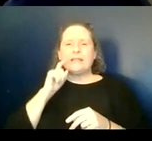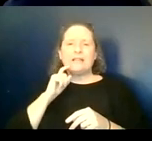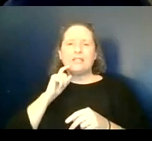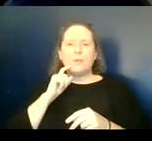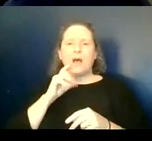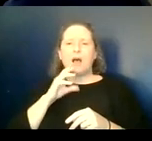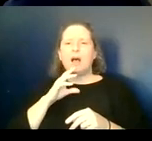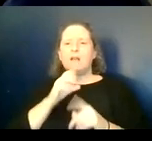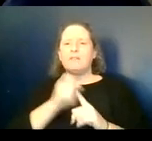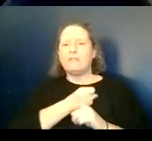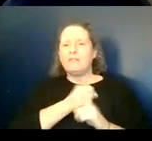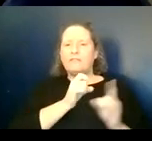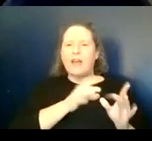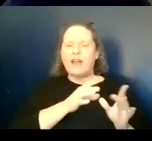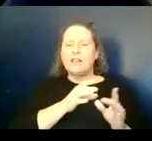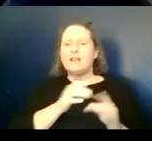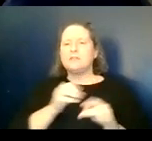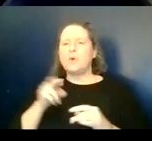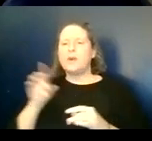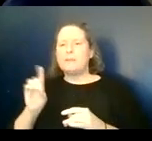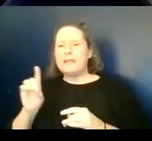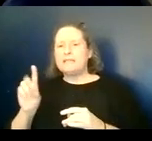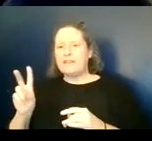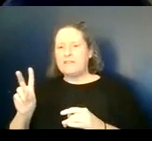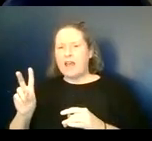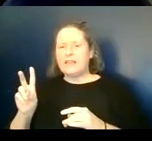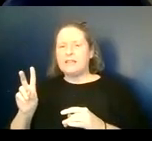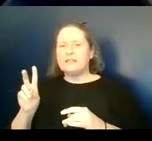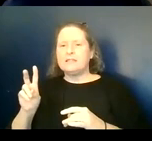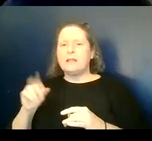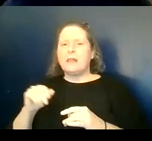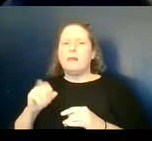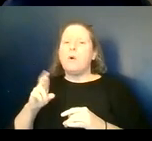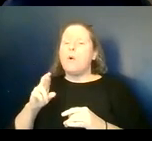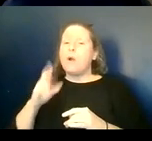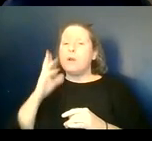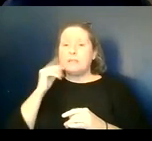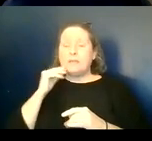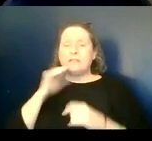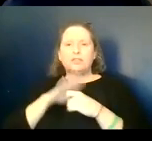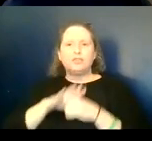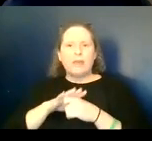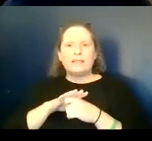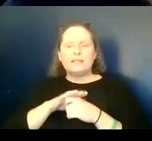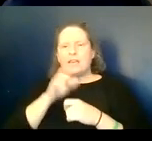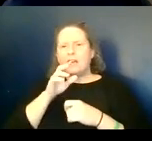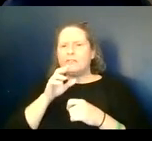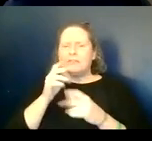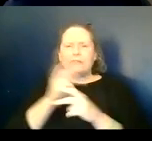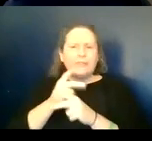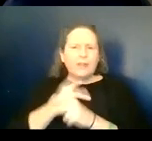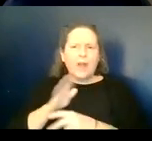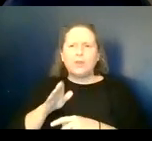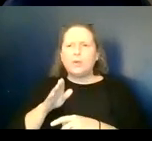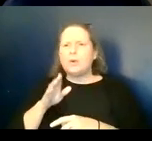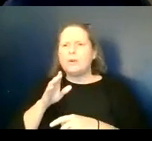you're experiencing the stress of navigating your gender identity and sexual